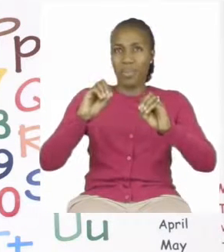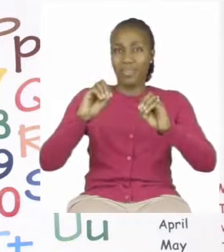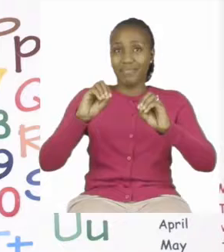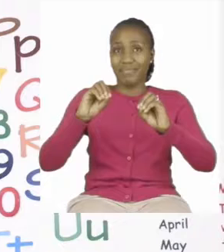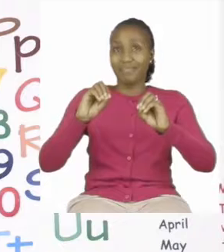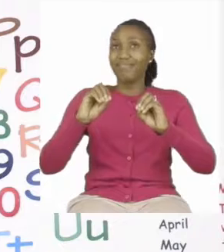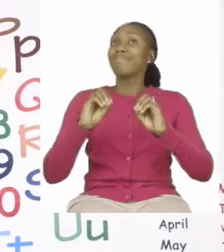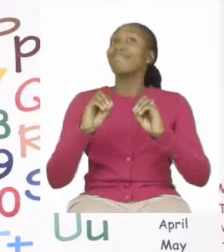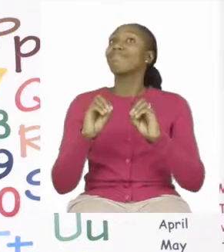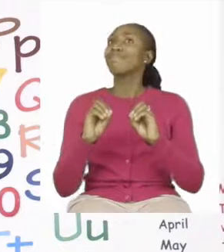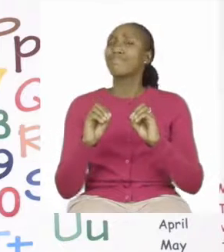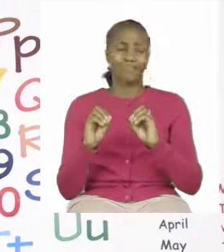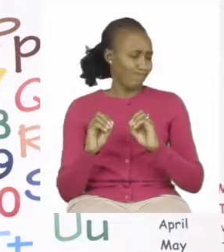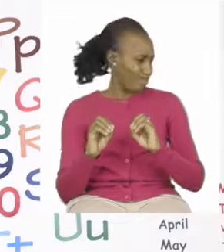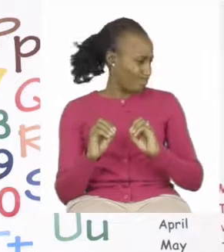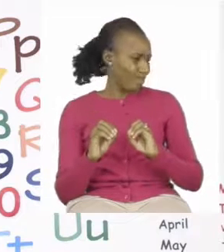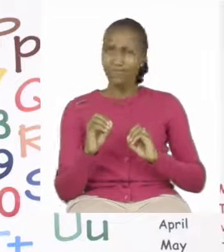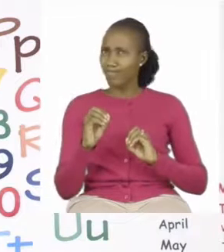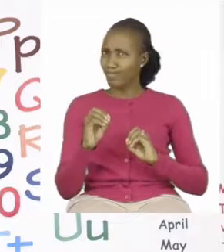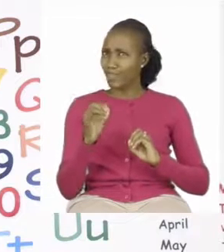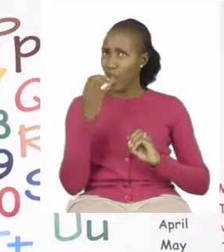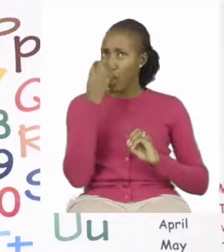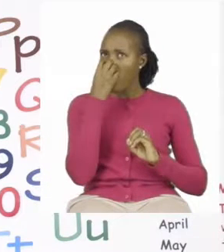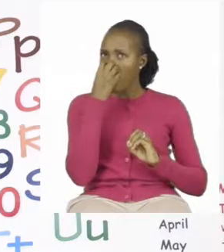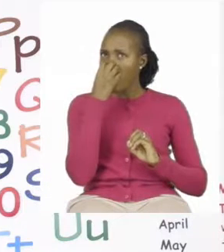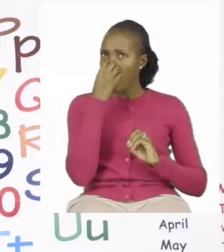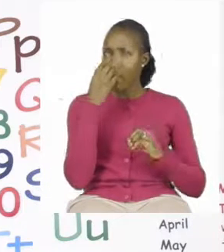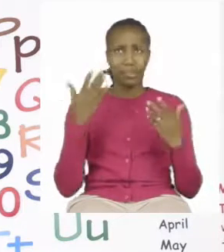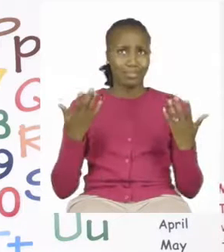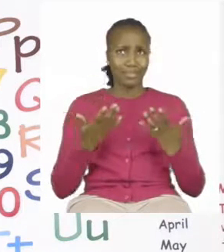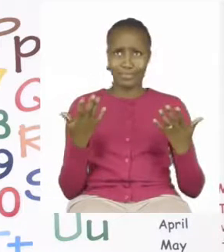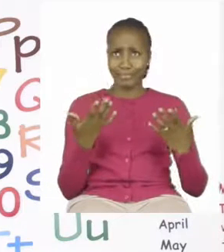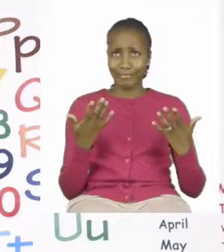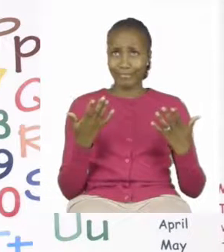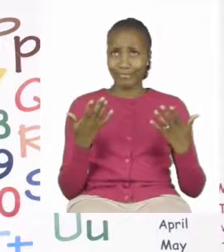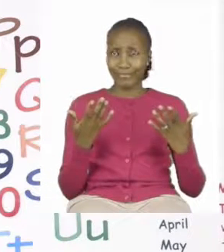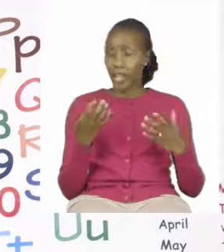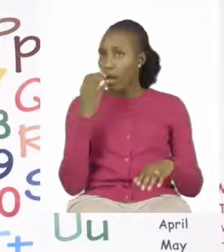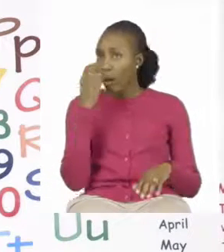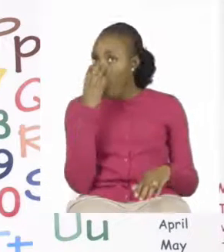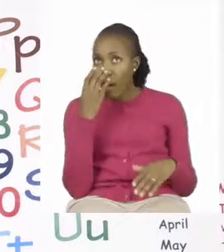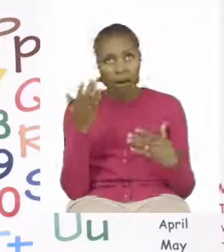Now that we are done, I'm sure Soshi will come and join us before we say goodbye. Soshi?